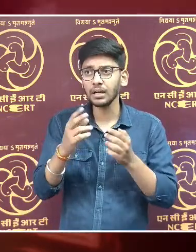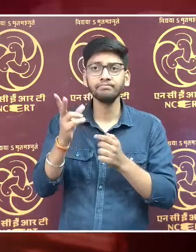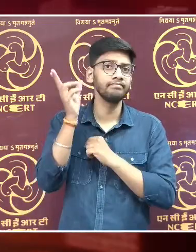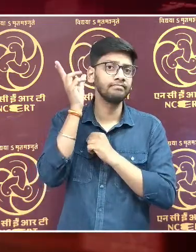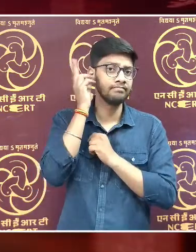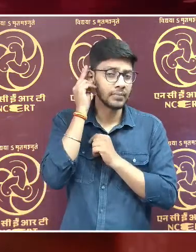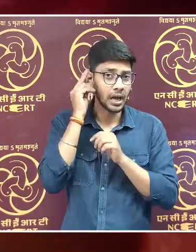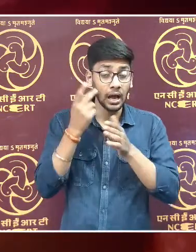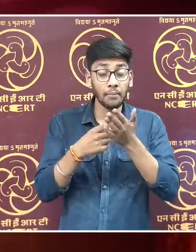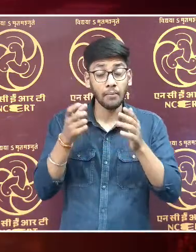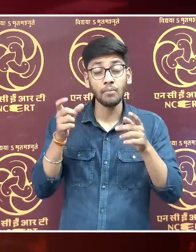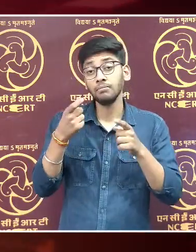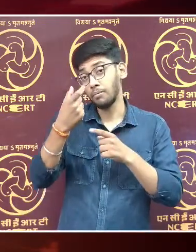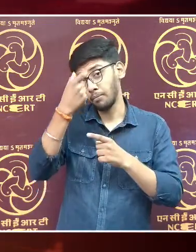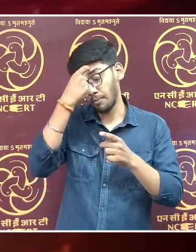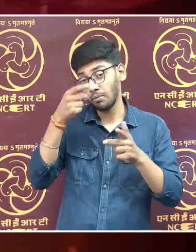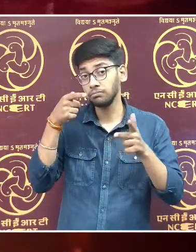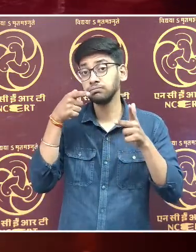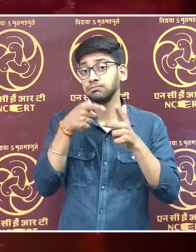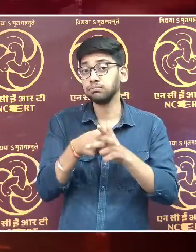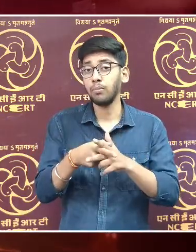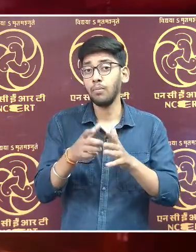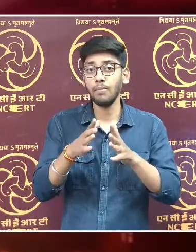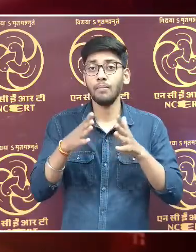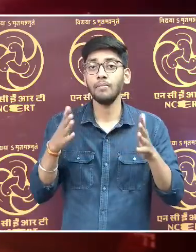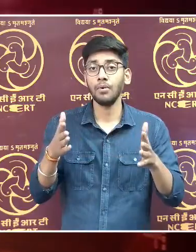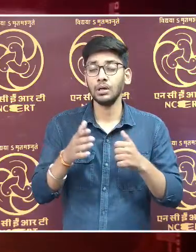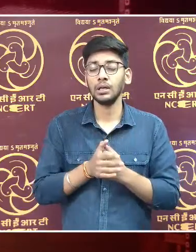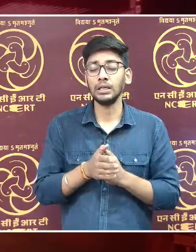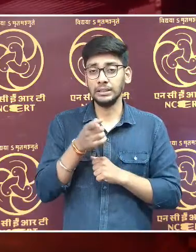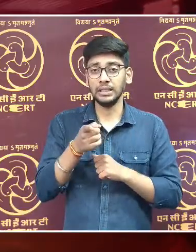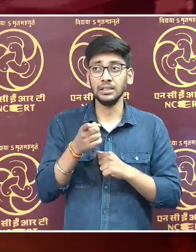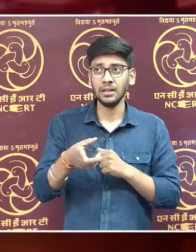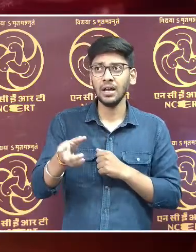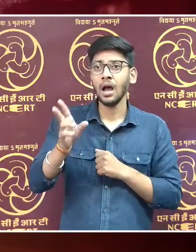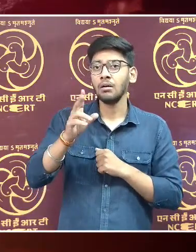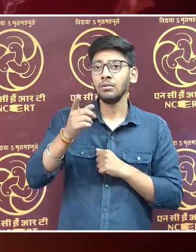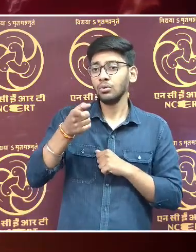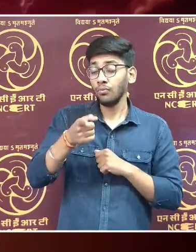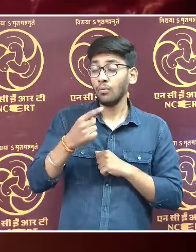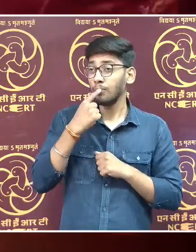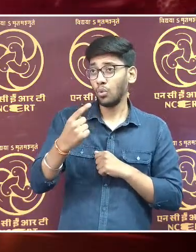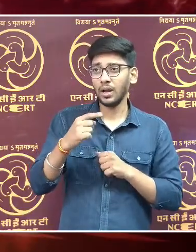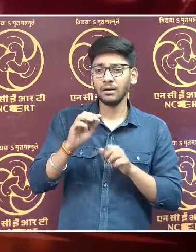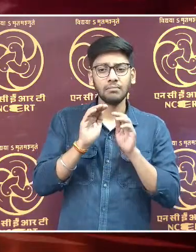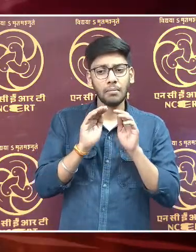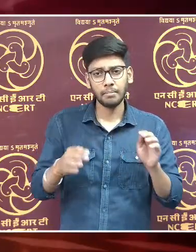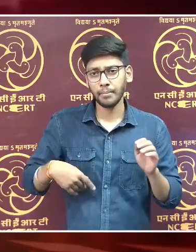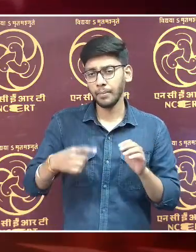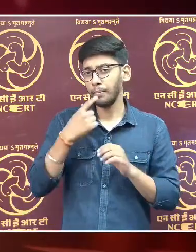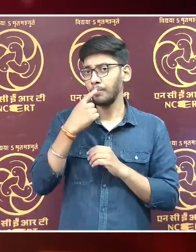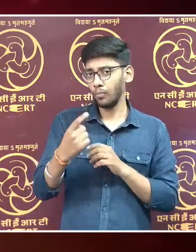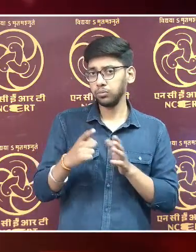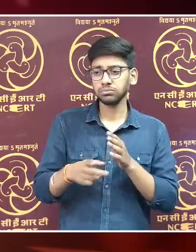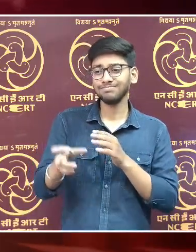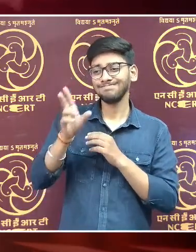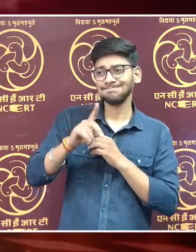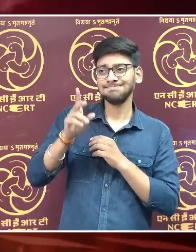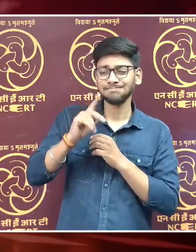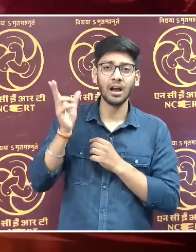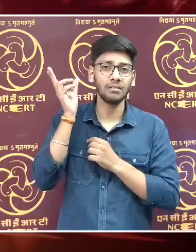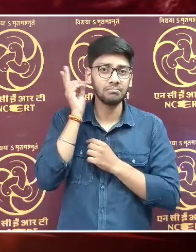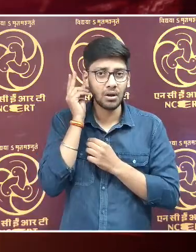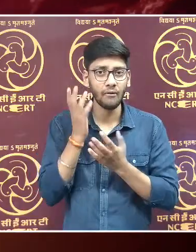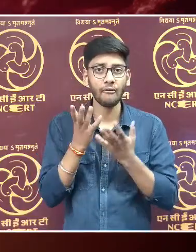to reduce the expressive language, okay, and always asks for repetition in the classroom, or the child doesn't go and play with